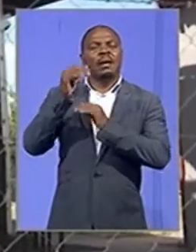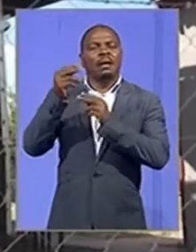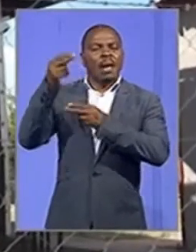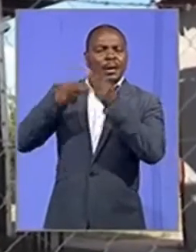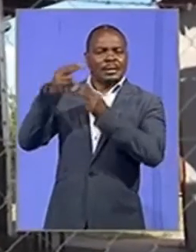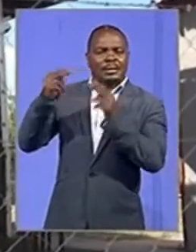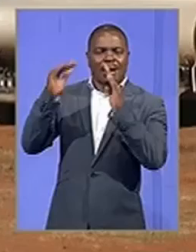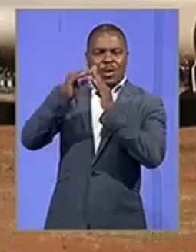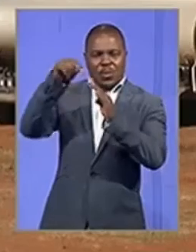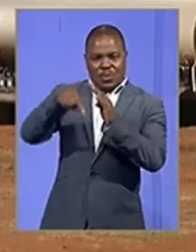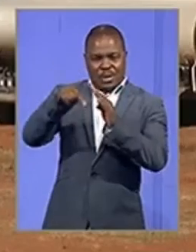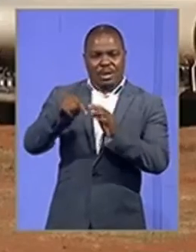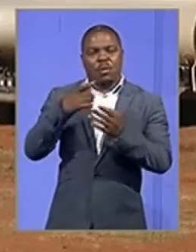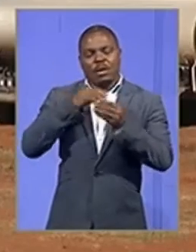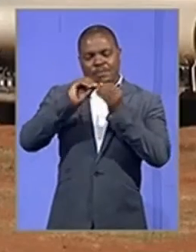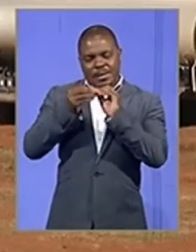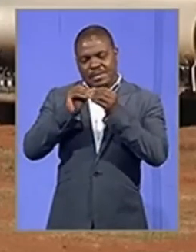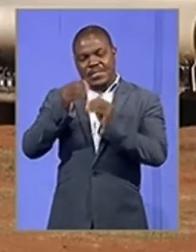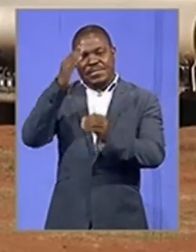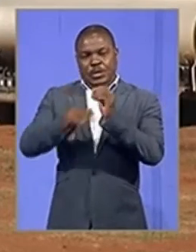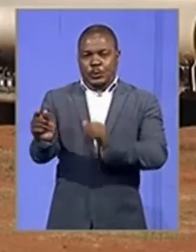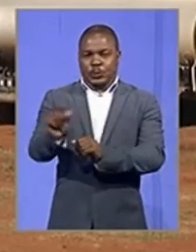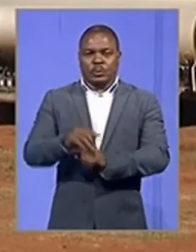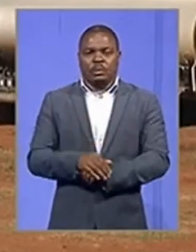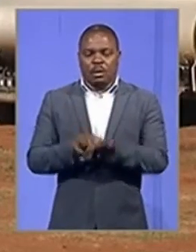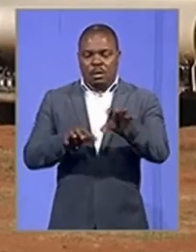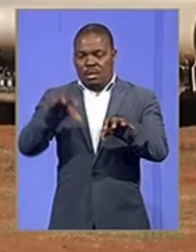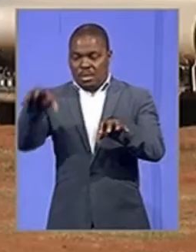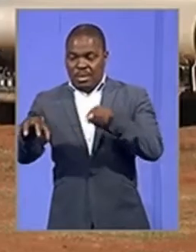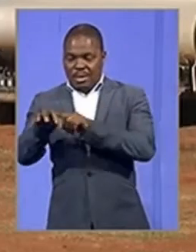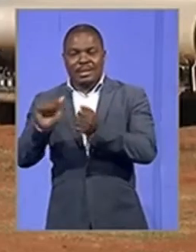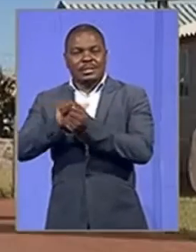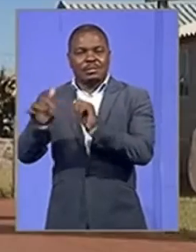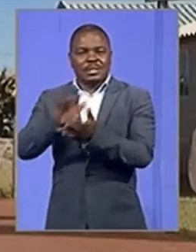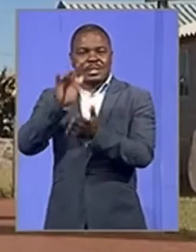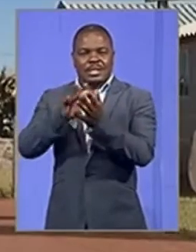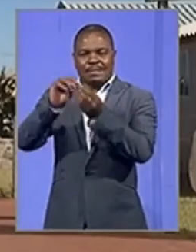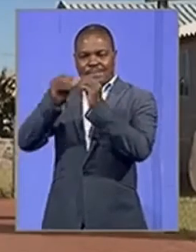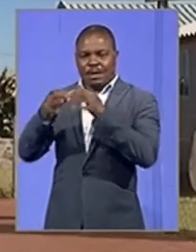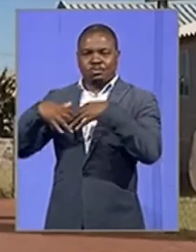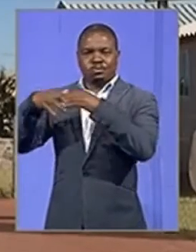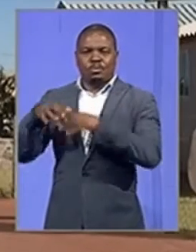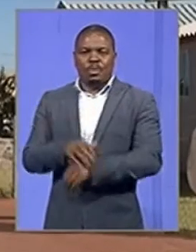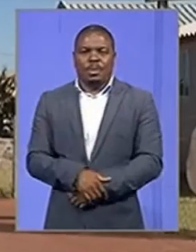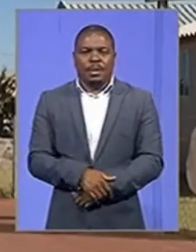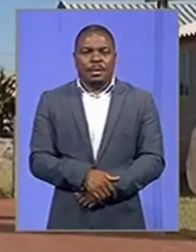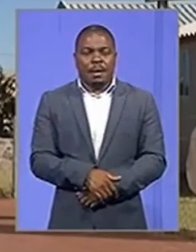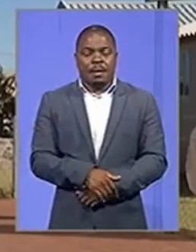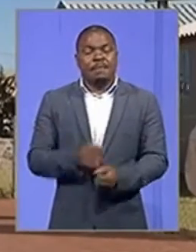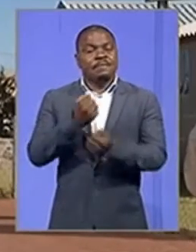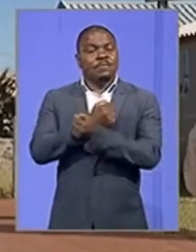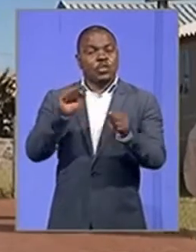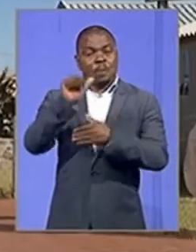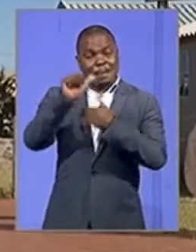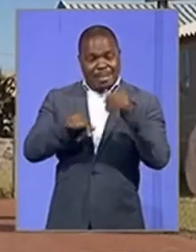phethelwa haufinyana mabapi le moo ho ahwa mabala a dipapadi. This whole Freedom Month will